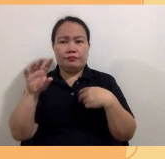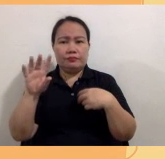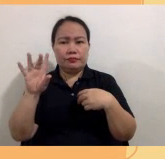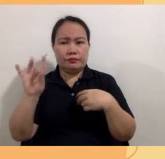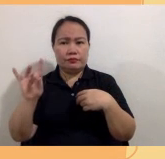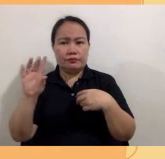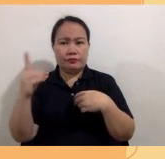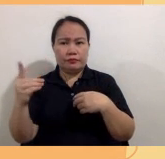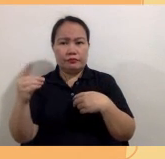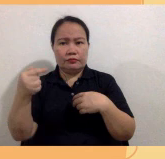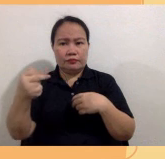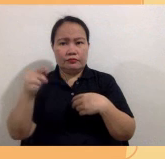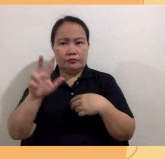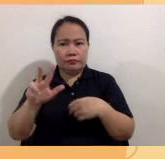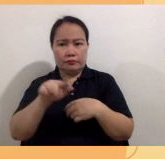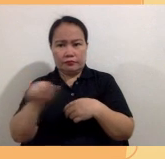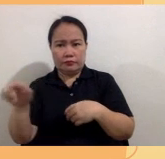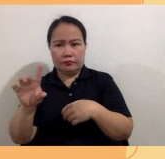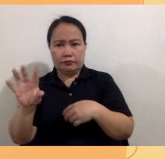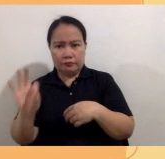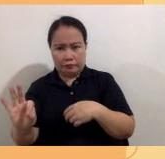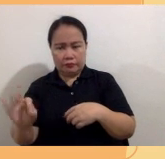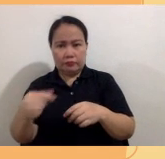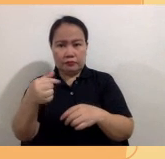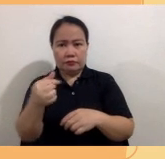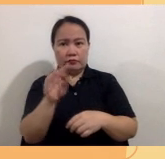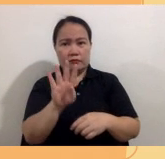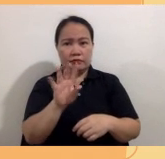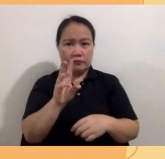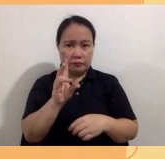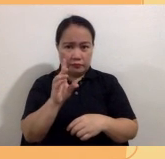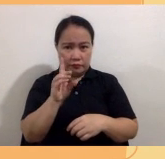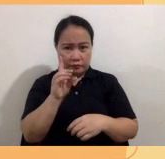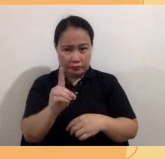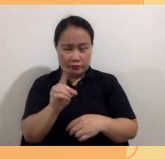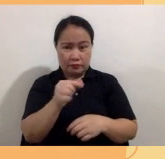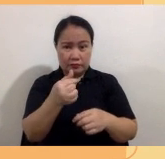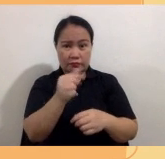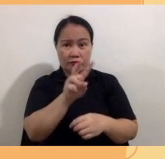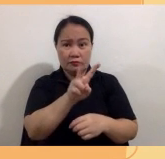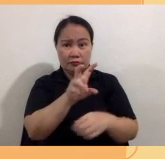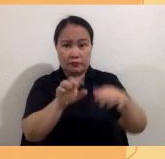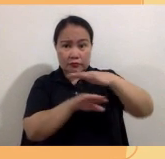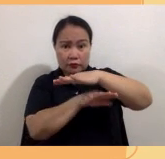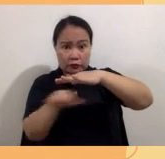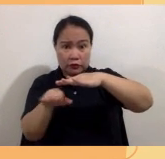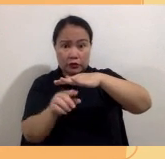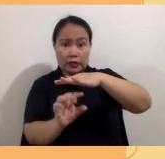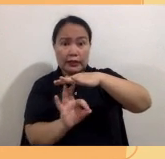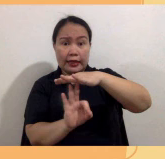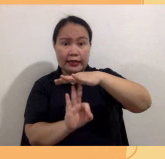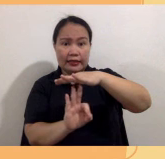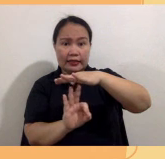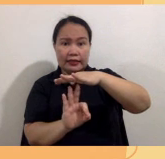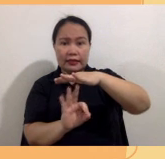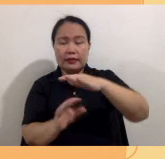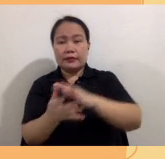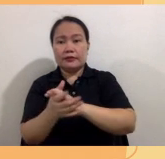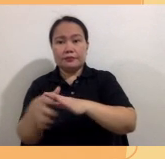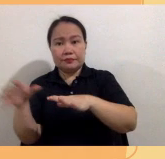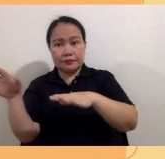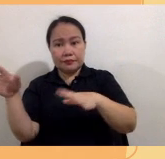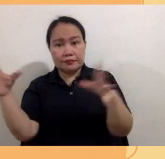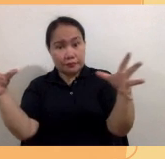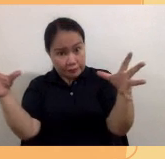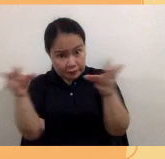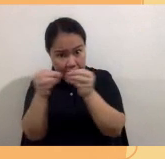have 8D minus 3 over 9 plus 4D plus 12 all over 9. So, next, first step is